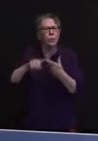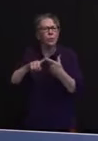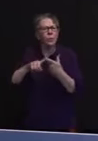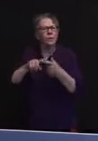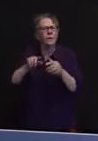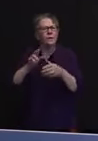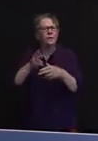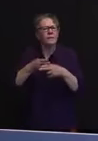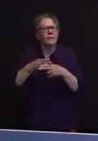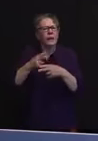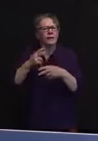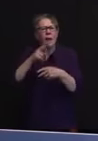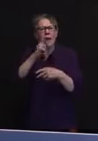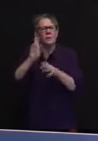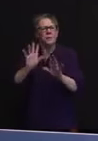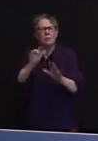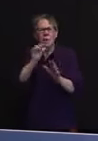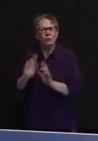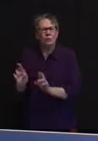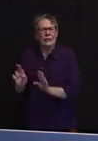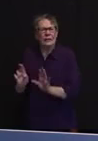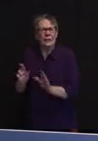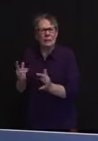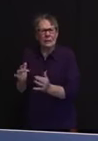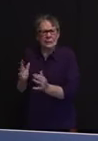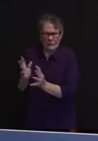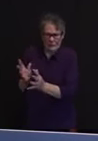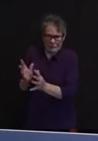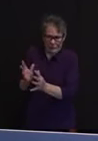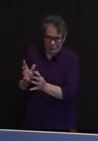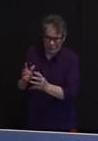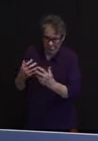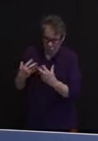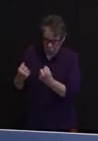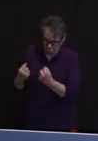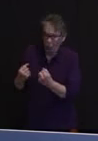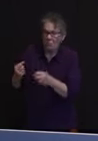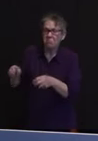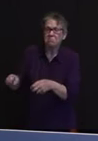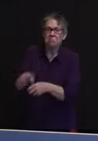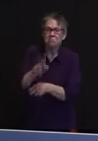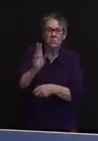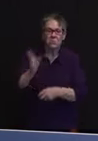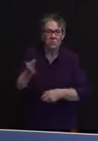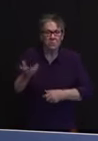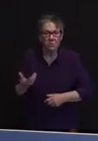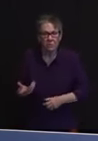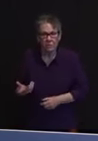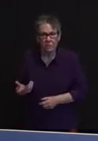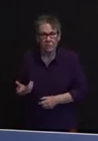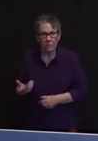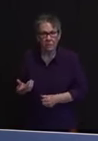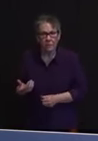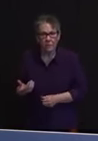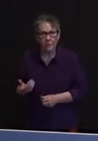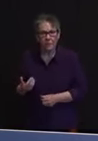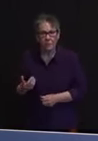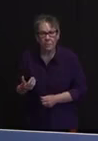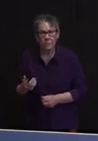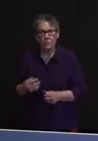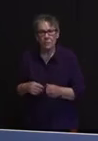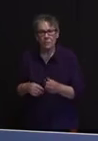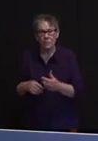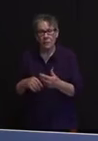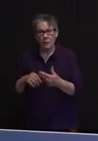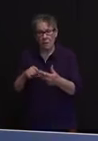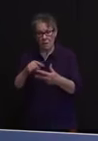back. Although we do have ventilators standby and monitor standby at the fields for those circumstances, we would rather that